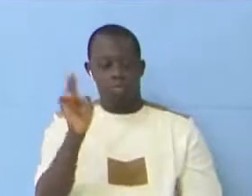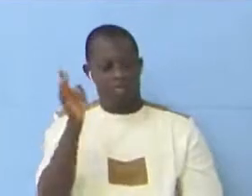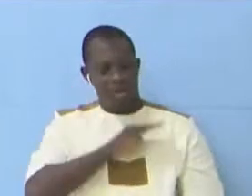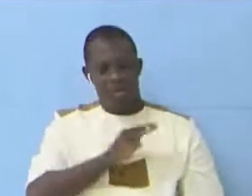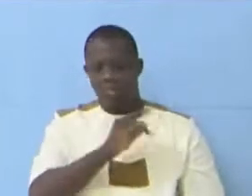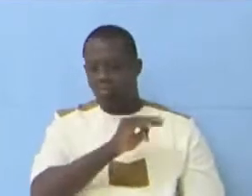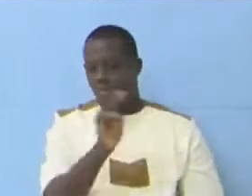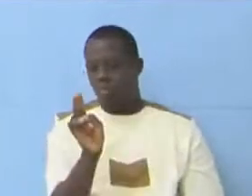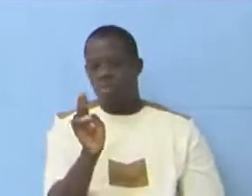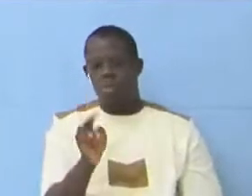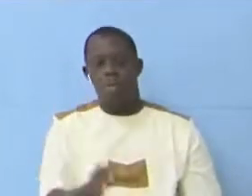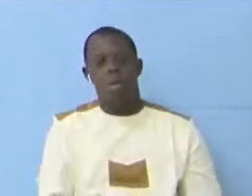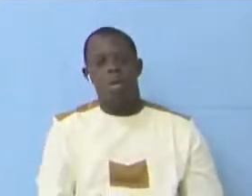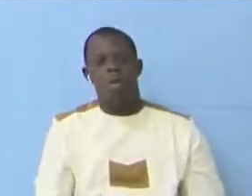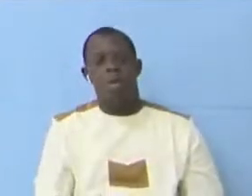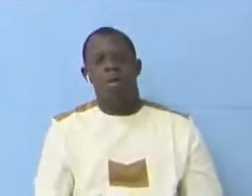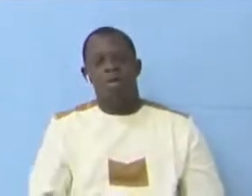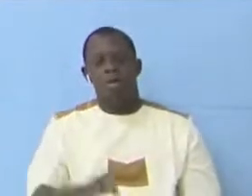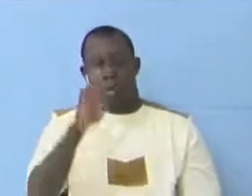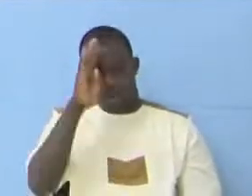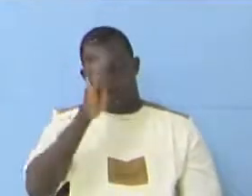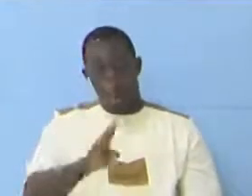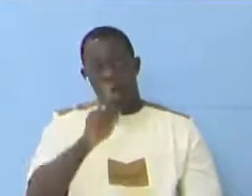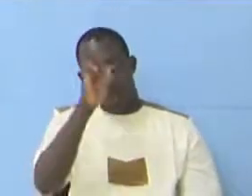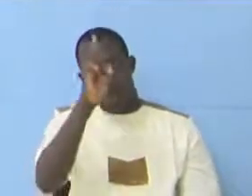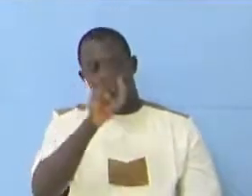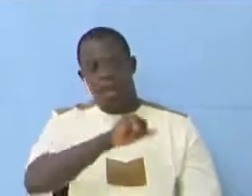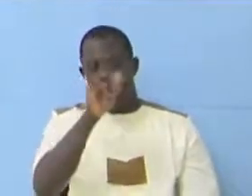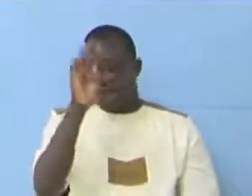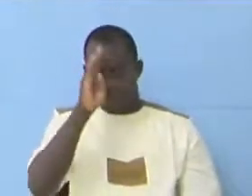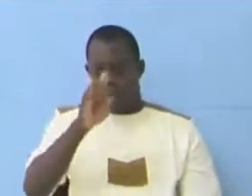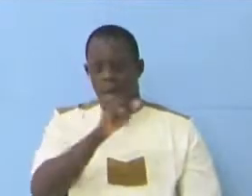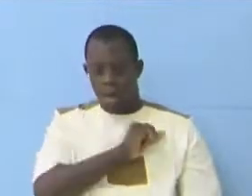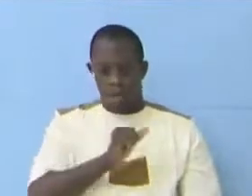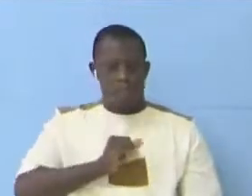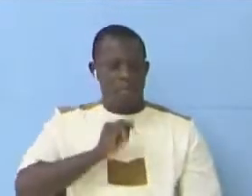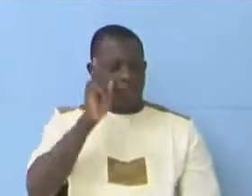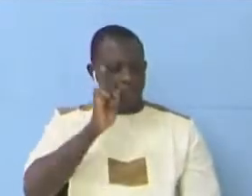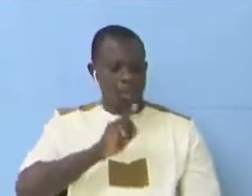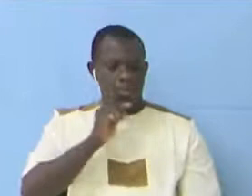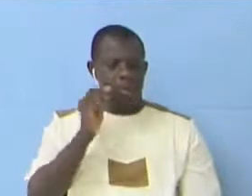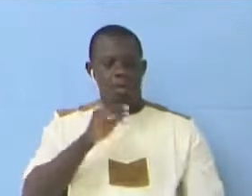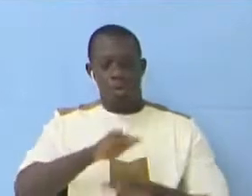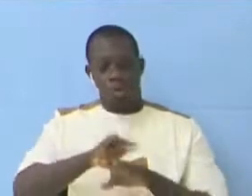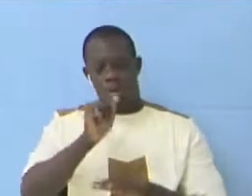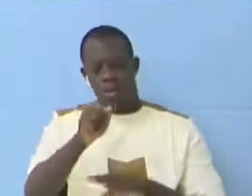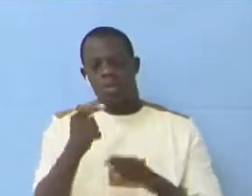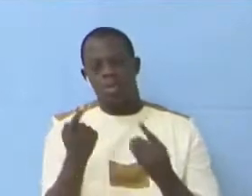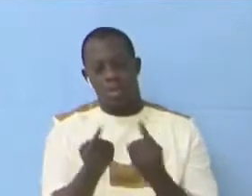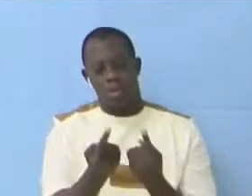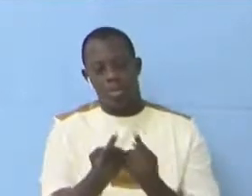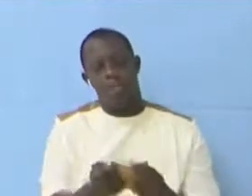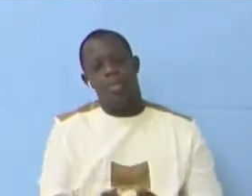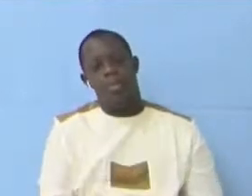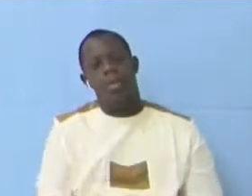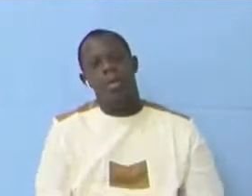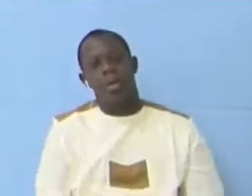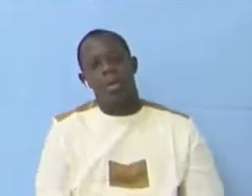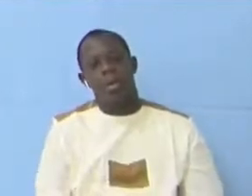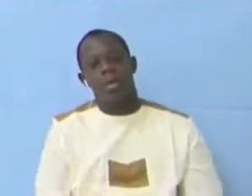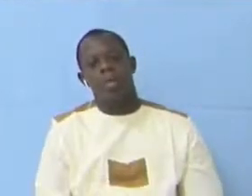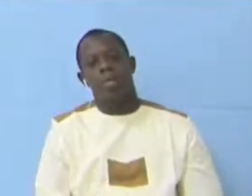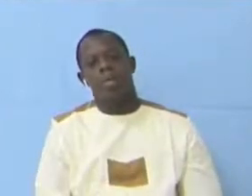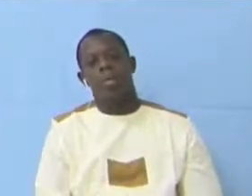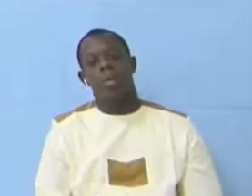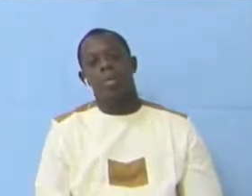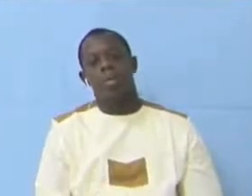taught not to tell lies. ñu ngi sant yàlla di sant suñu waajur yi ci loolu. Praising God and our parents. ñu ngi sant